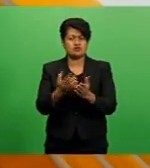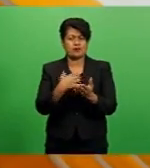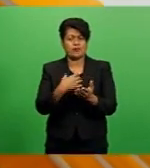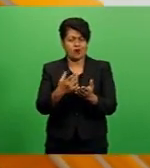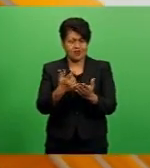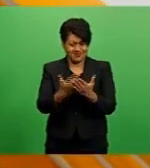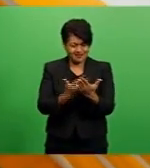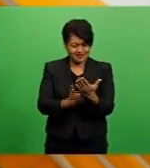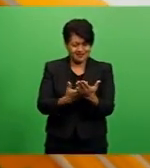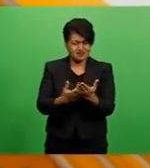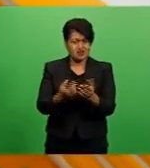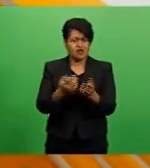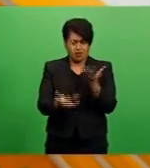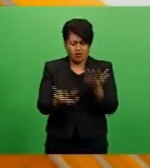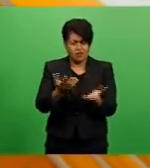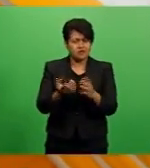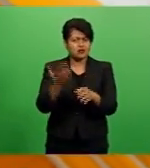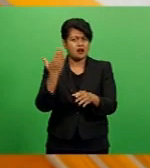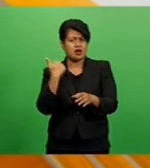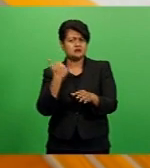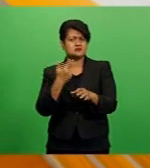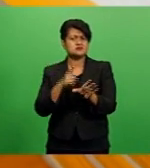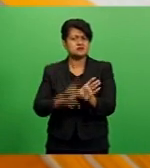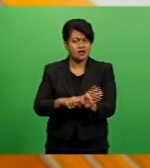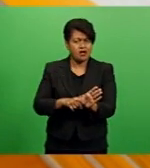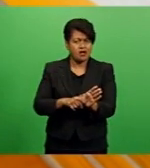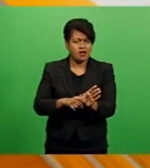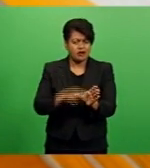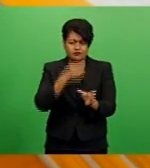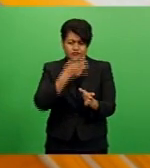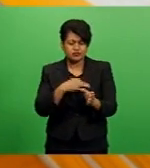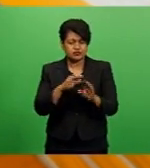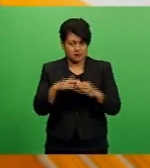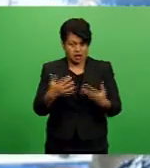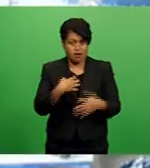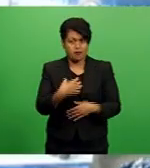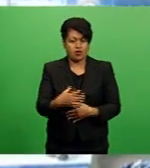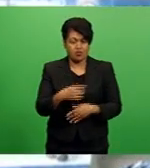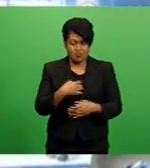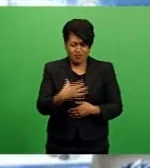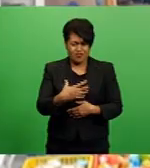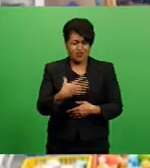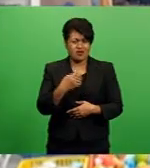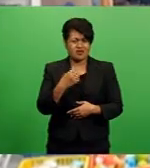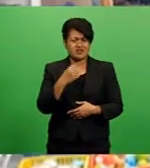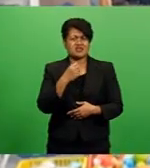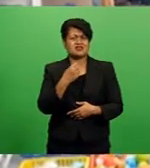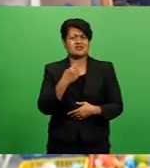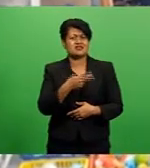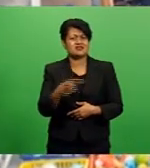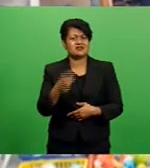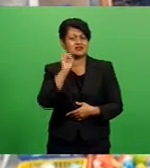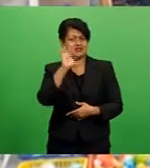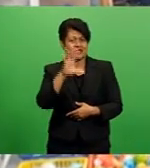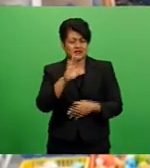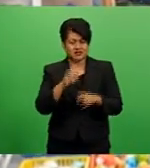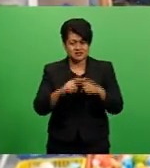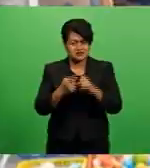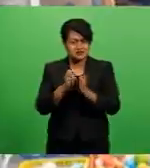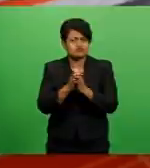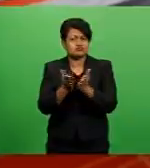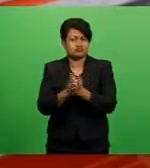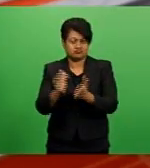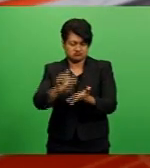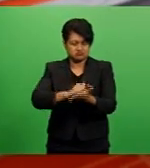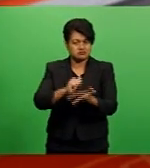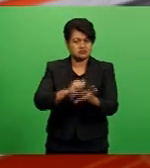year. Even one of my children who is attending year 8, I have to buy more than 10 exercise books. Ravono says adding to the struggle